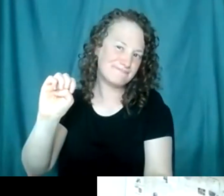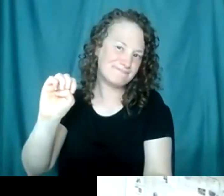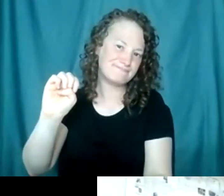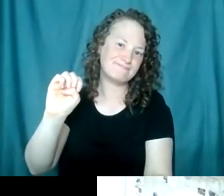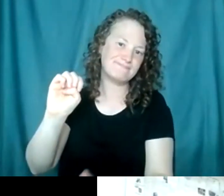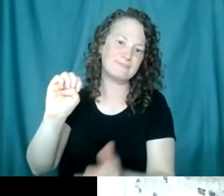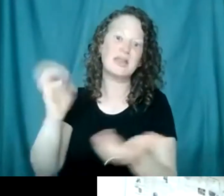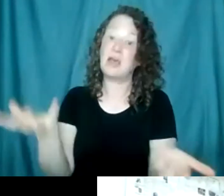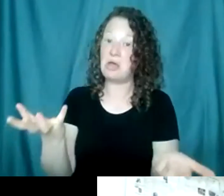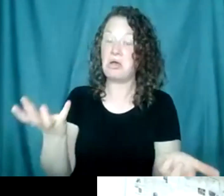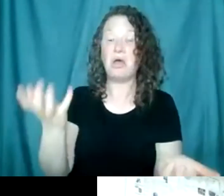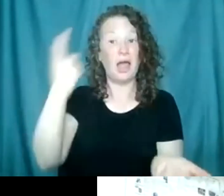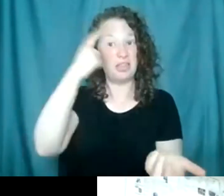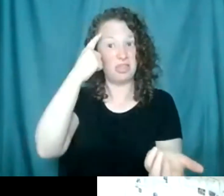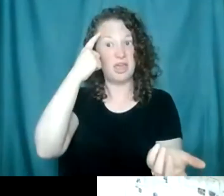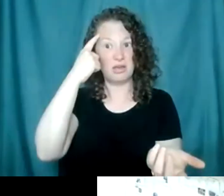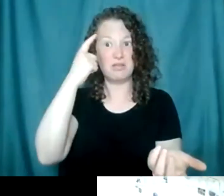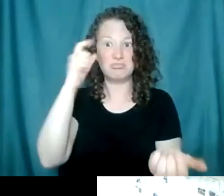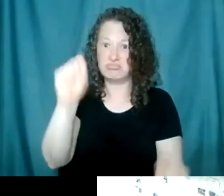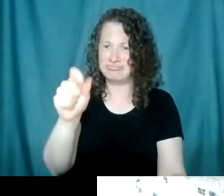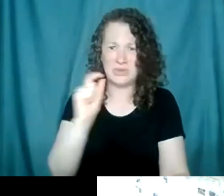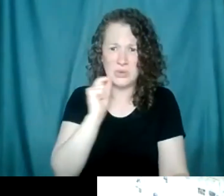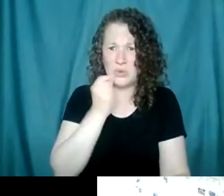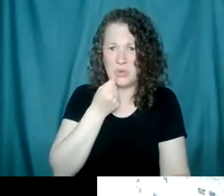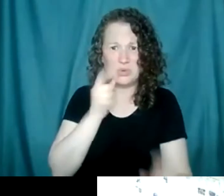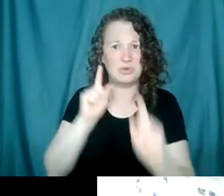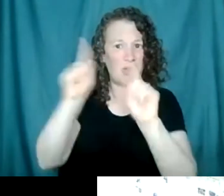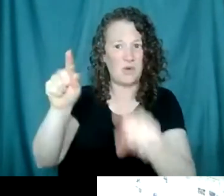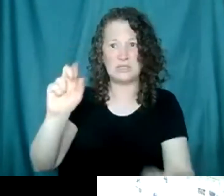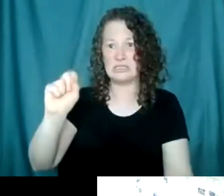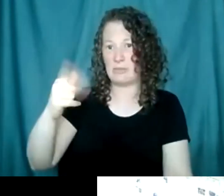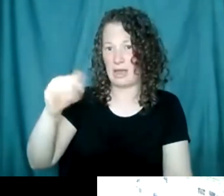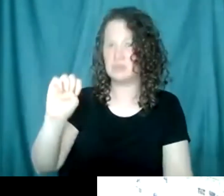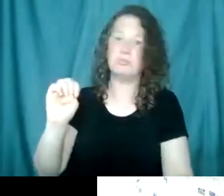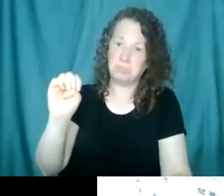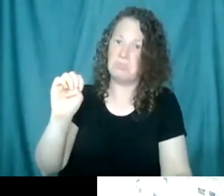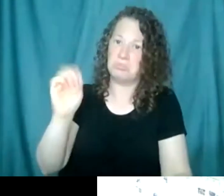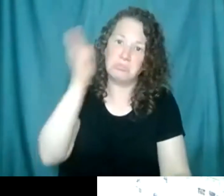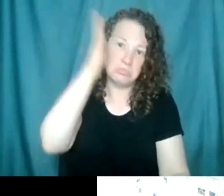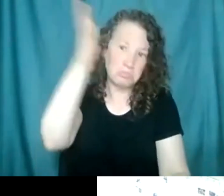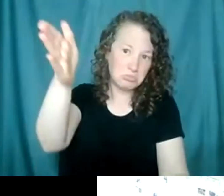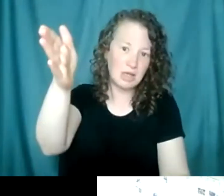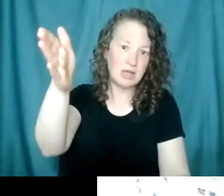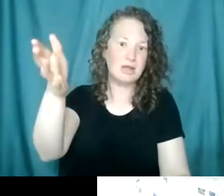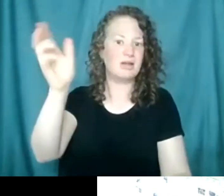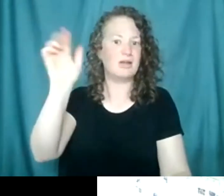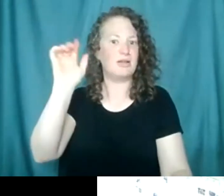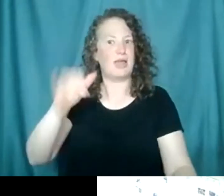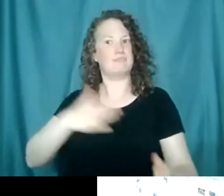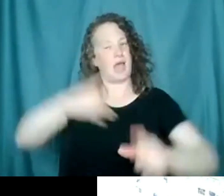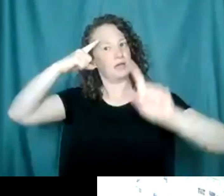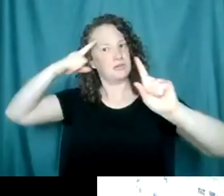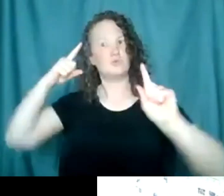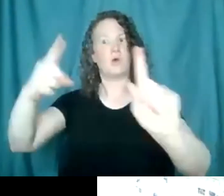It would be cool to be able to go to space at some point. Is it an ultimate goal of